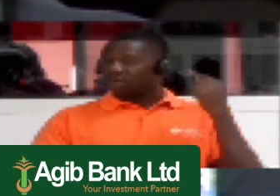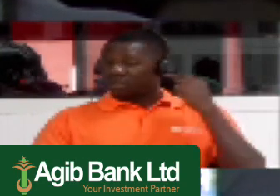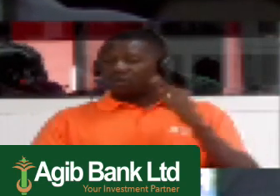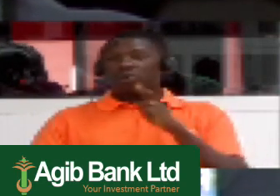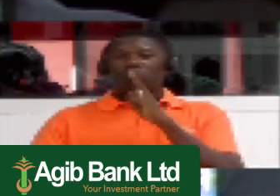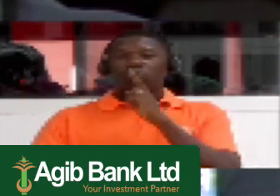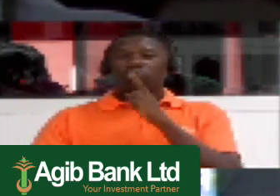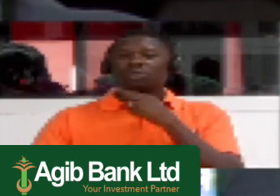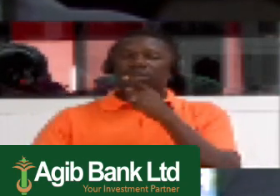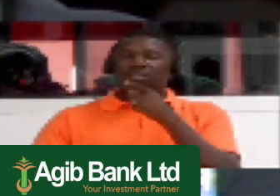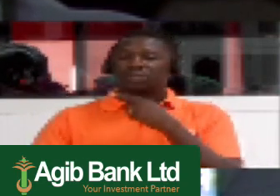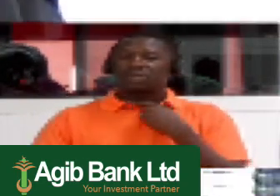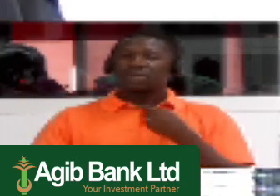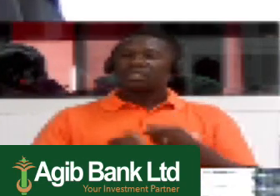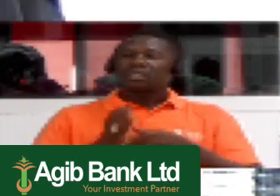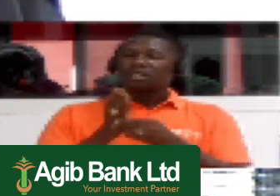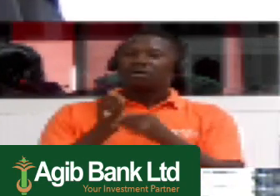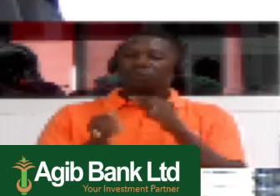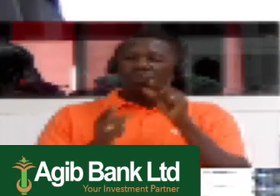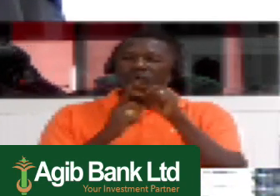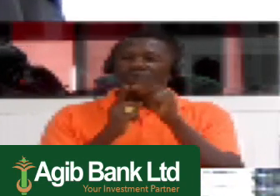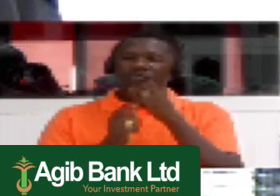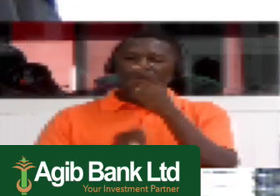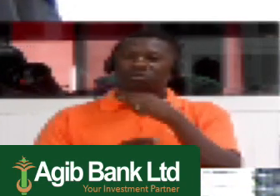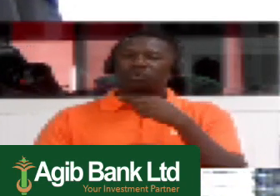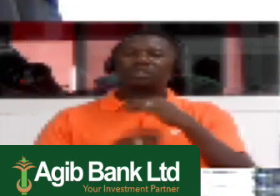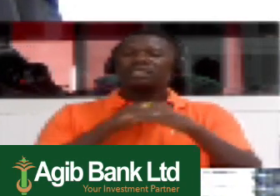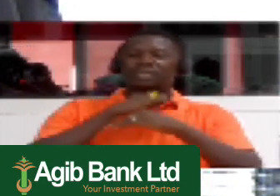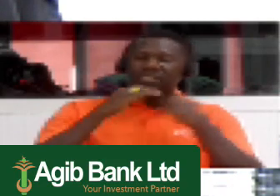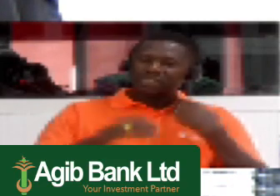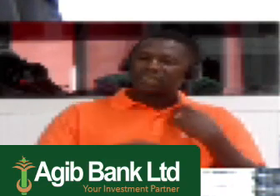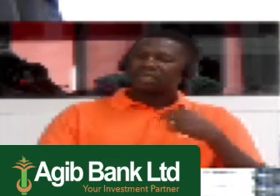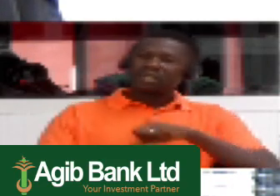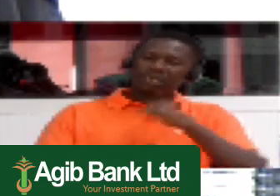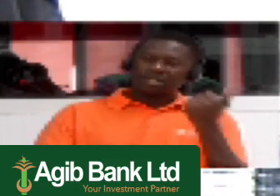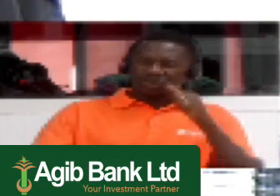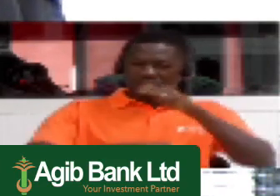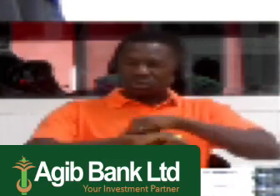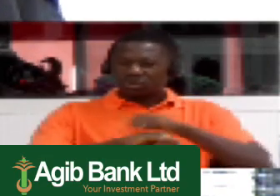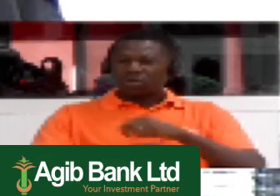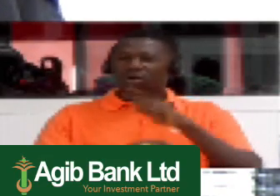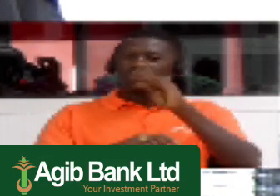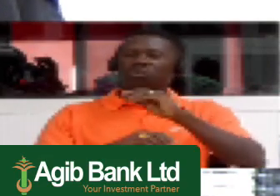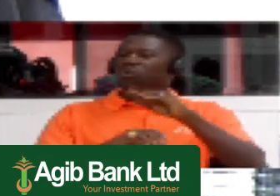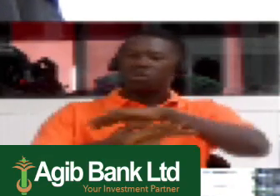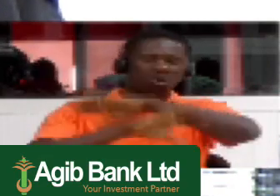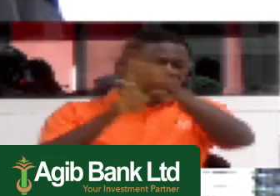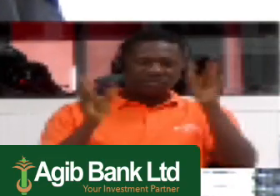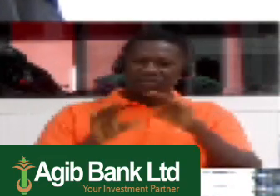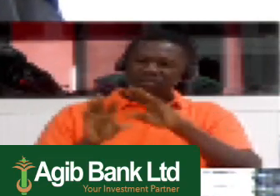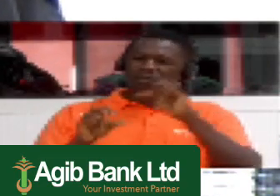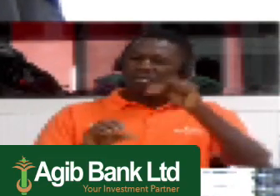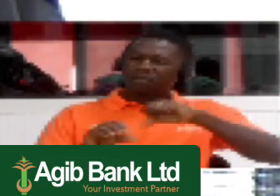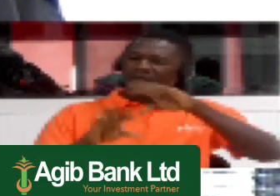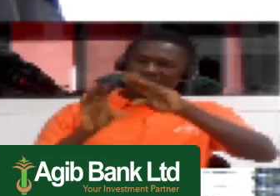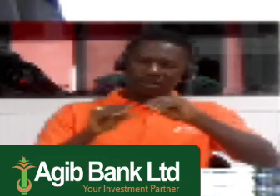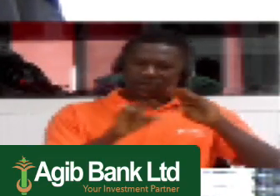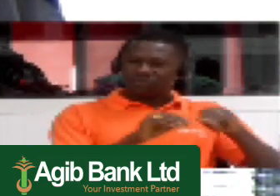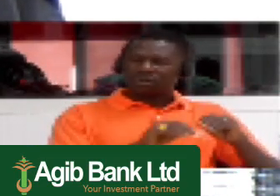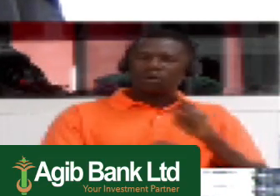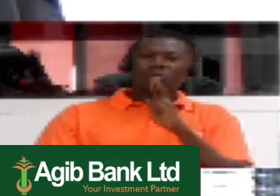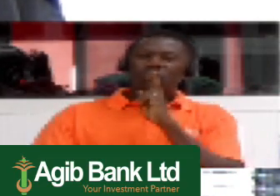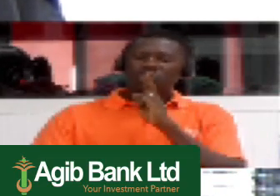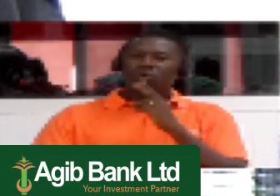from to kill and torture and do all of the things they were doing? Ako otomo e ka o kumolu menu wonya moy wonya ko ya fo